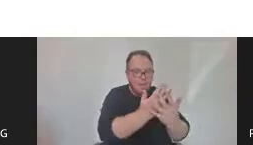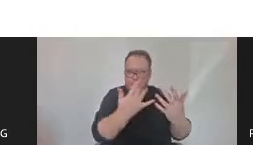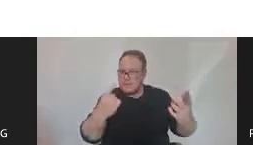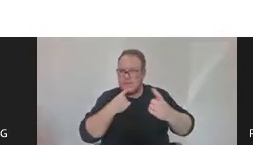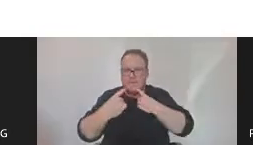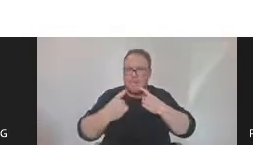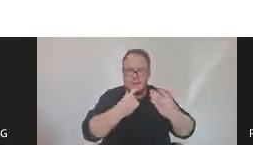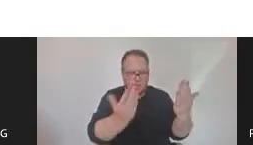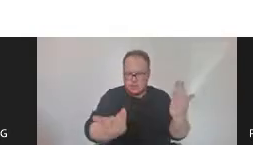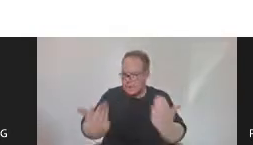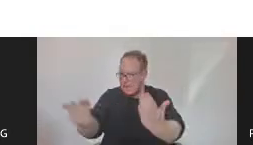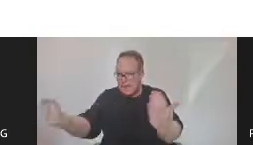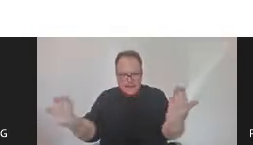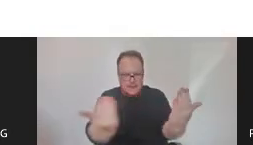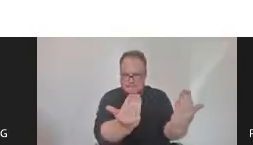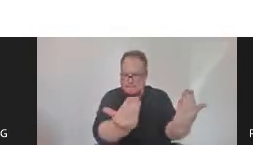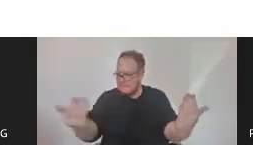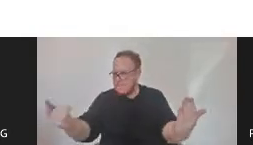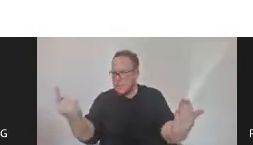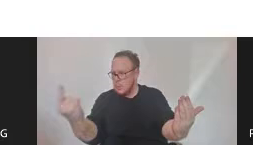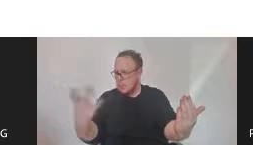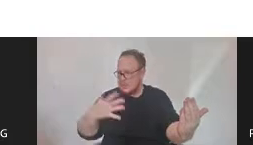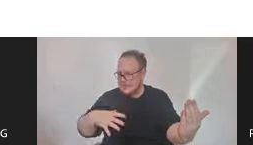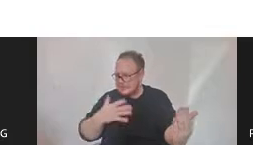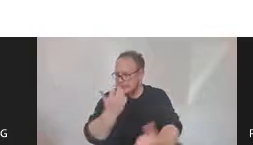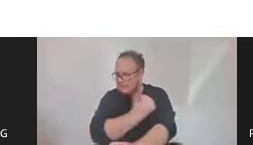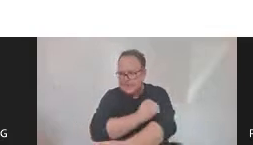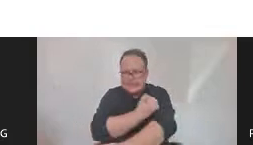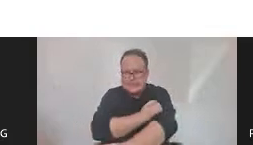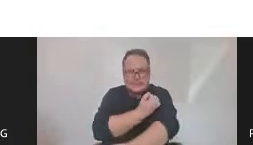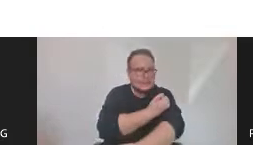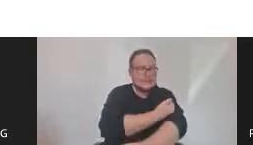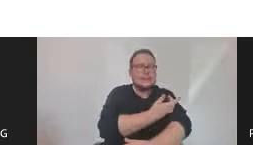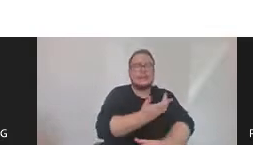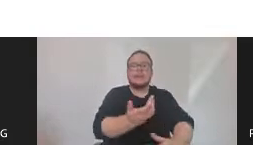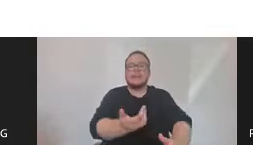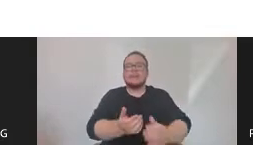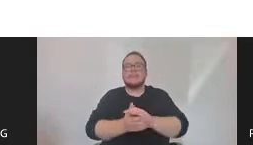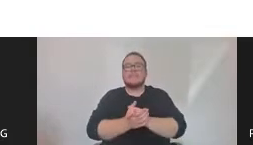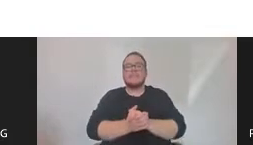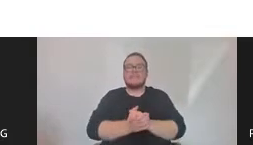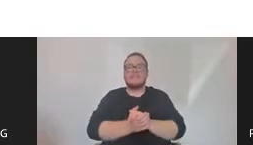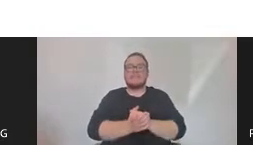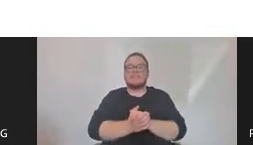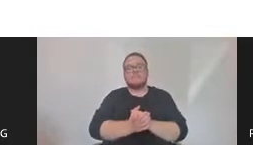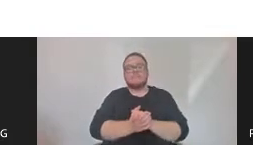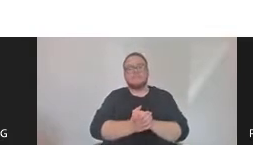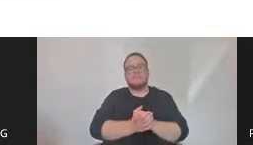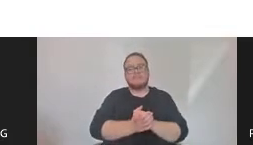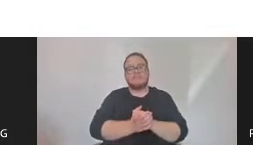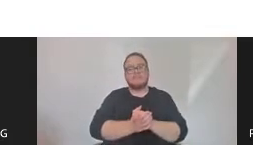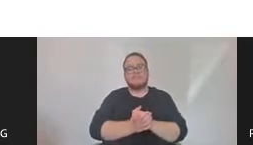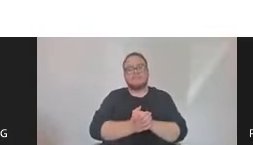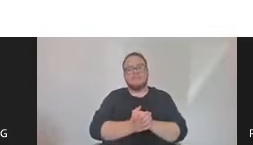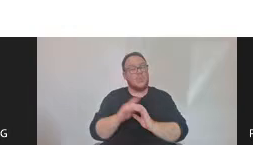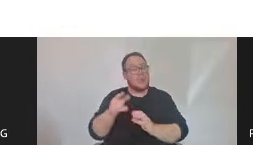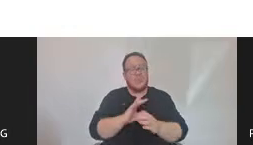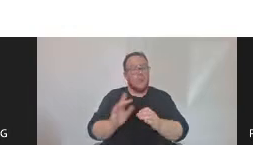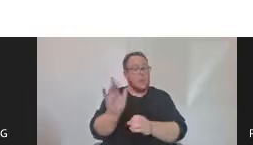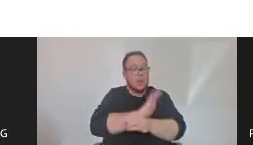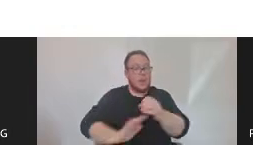county level. So we wouldn't go into each individual GP practice, but we were able to pull out data sets across the whole county, which gave us